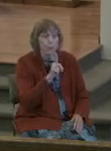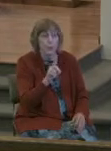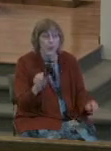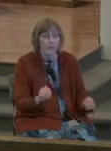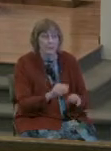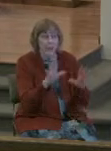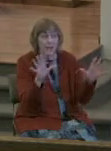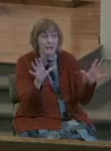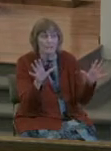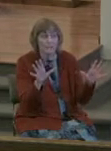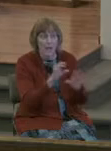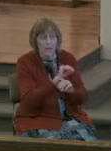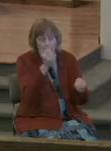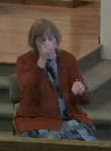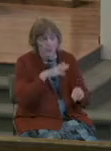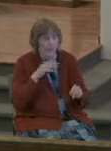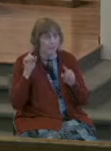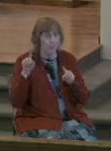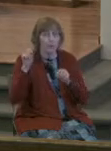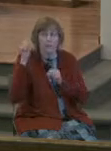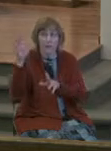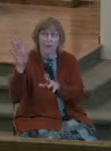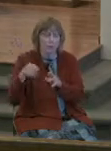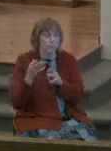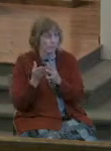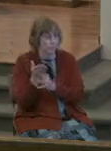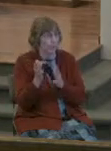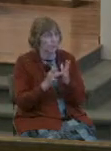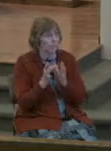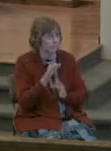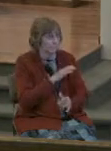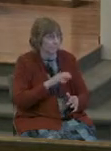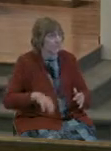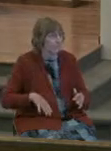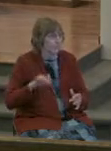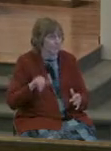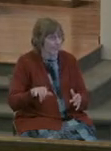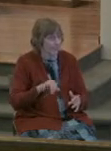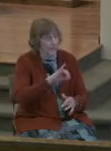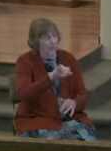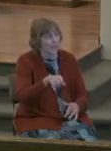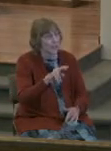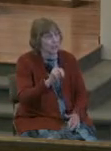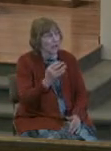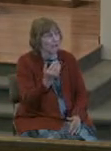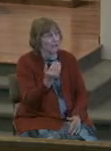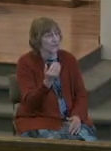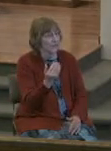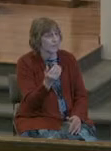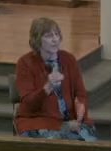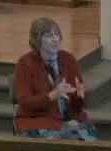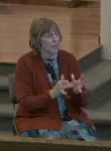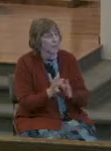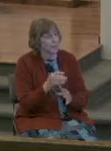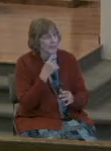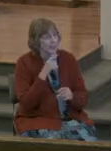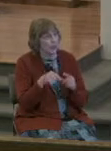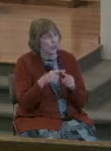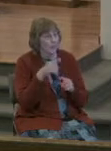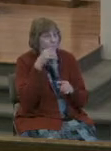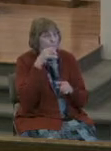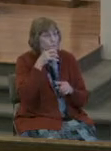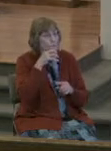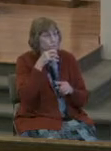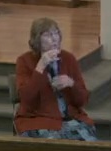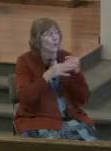life. No man cometh unto the Father but by me. In John 15, the Bible says, Jesus said, but when the Comforter is